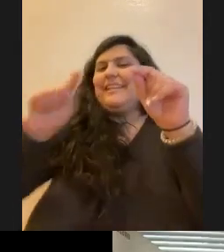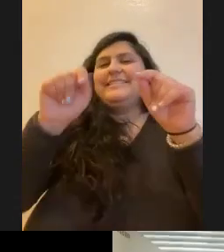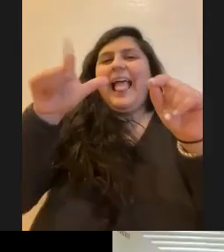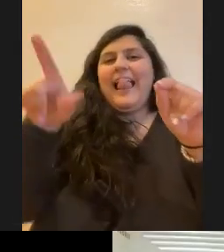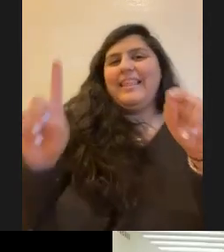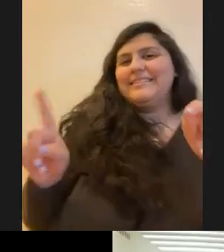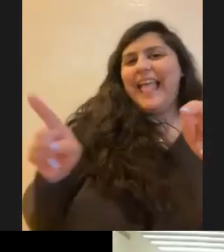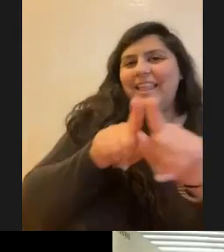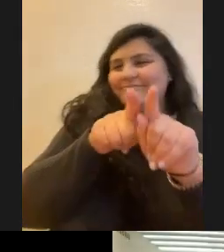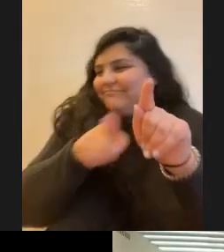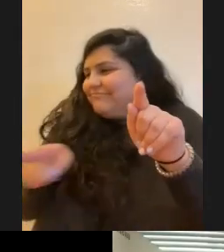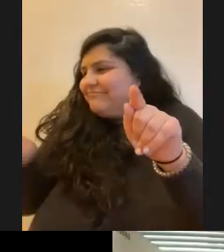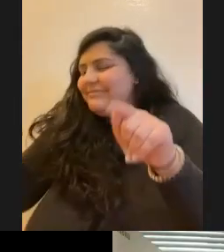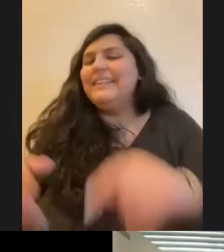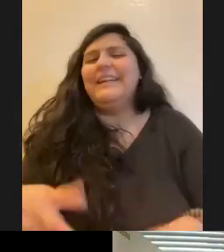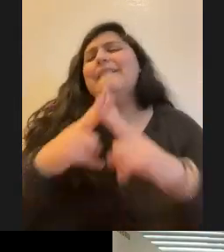to me. But